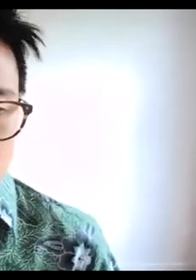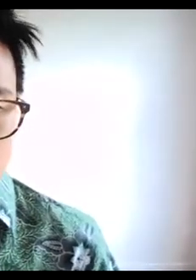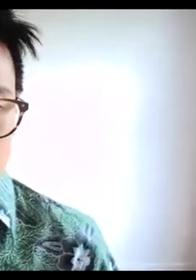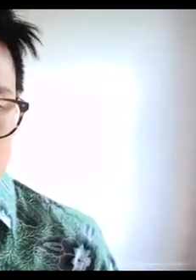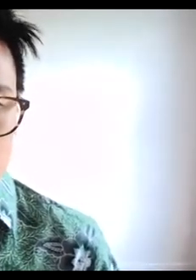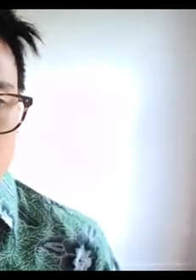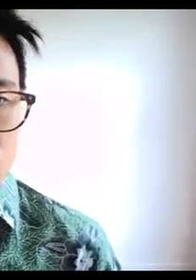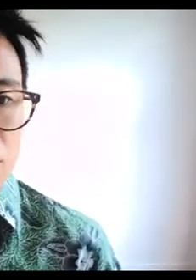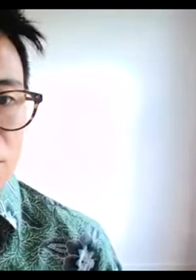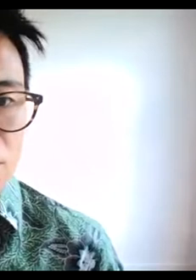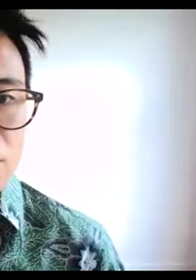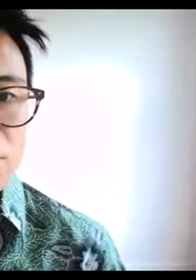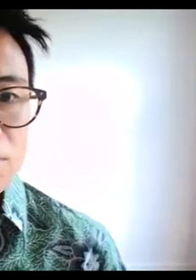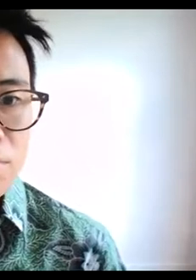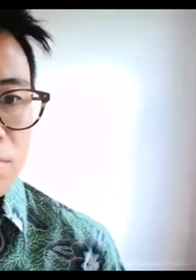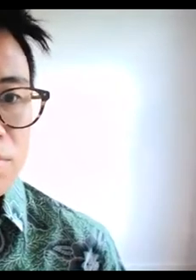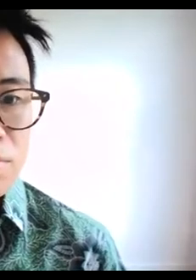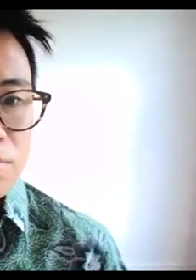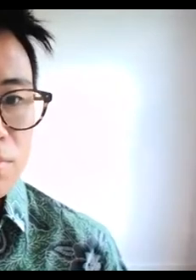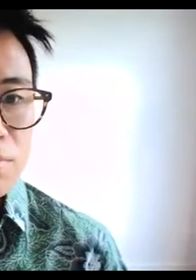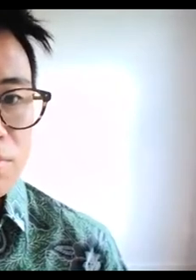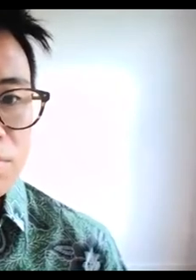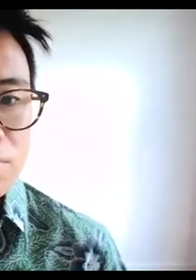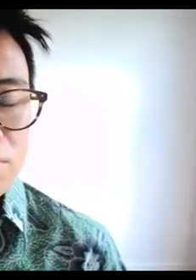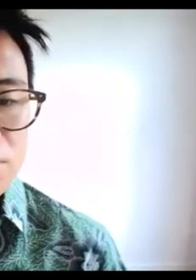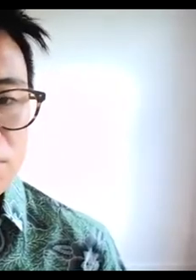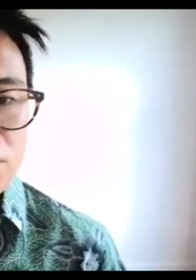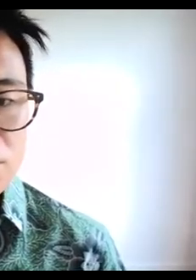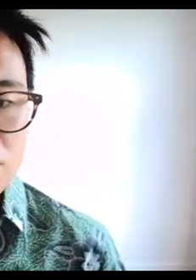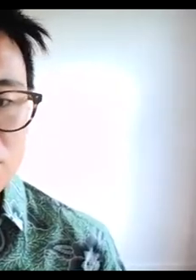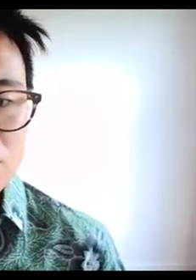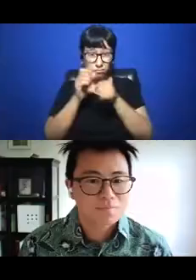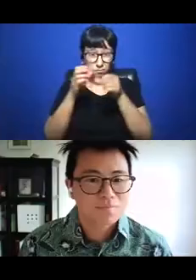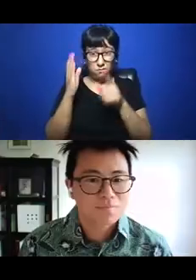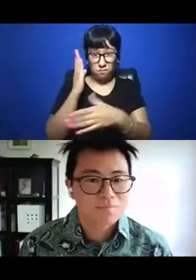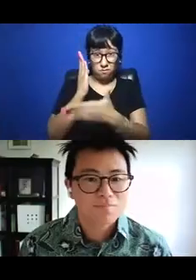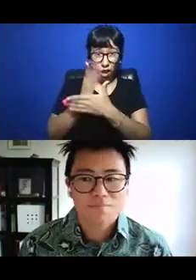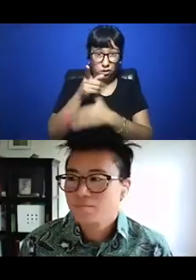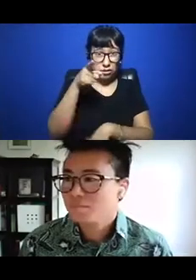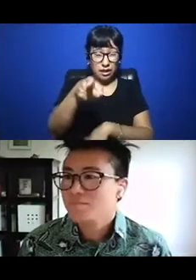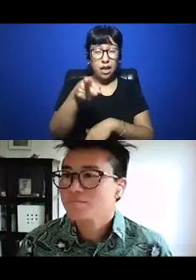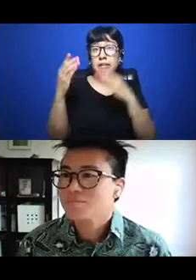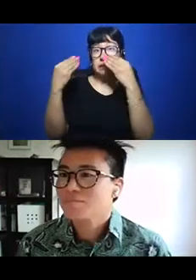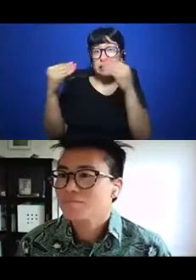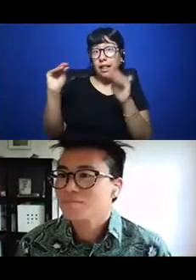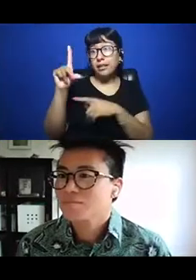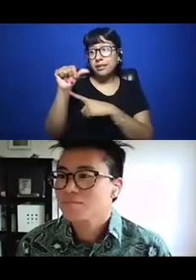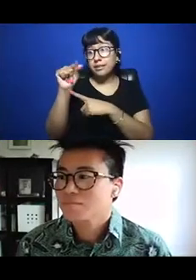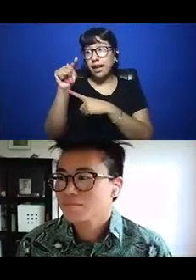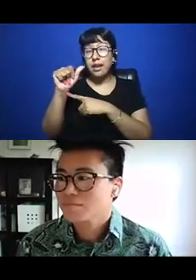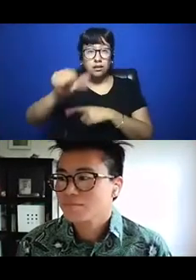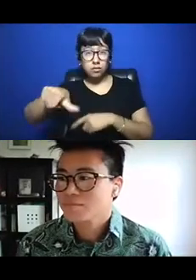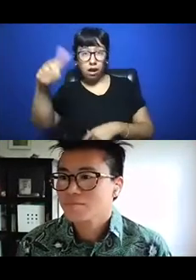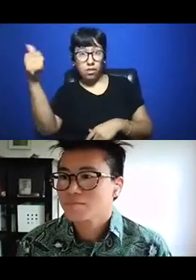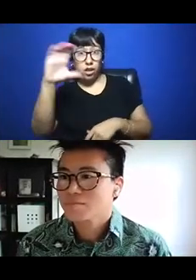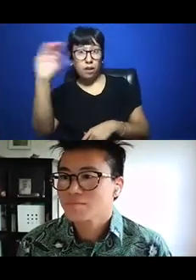depend on the person, how much it bothers them, because also selling data and information to third parties is also